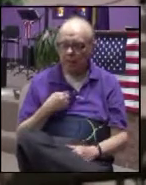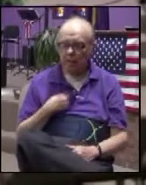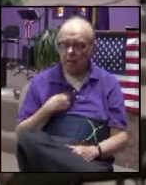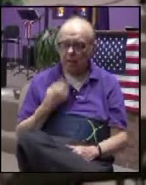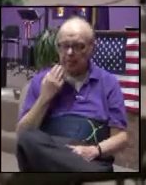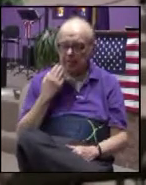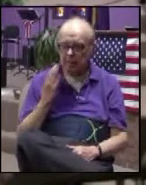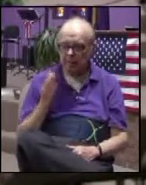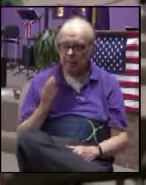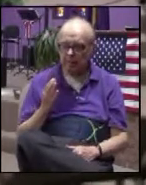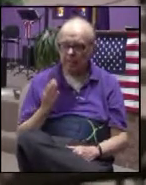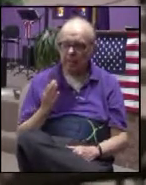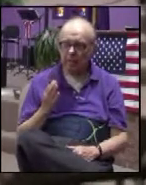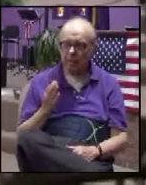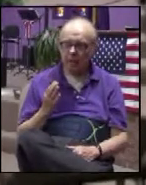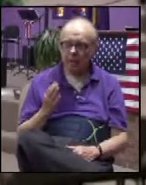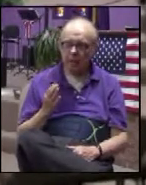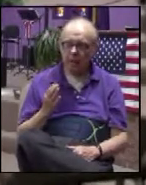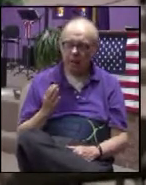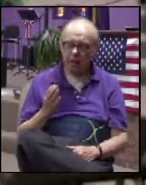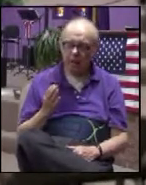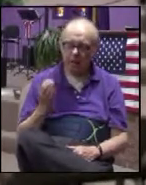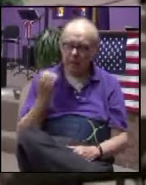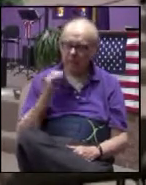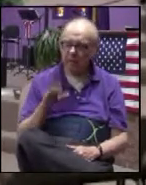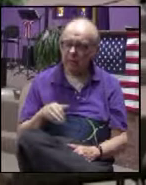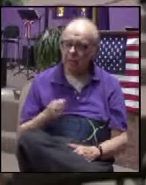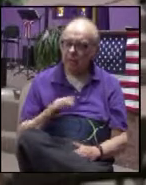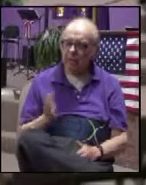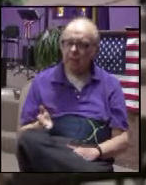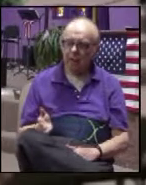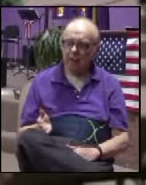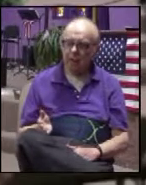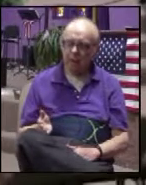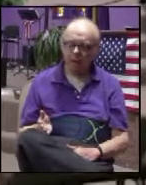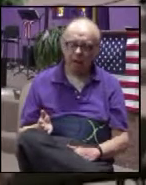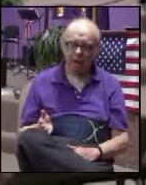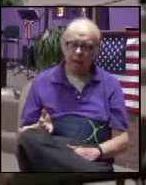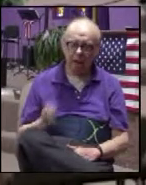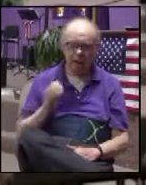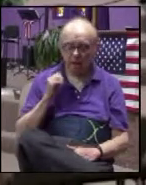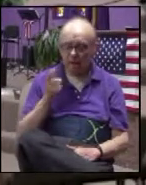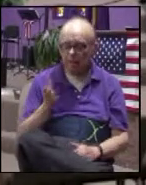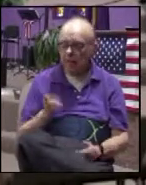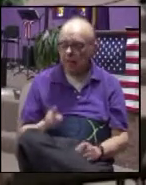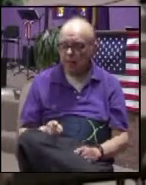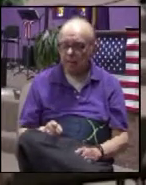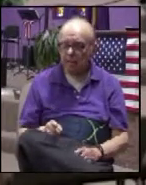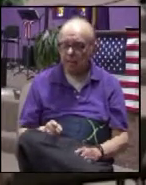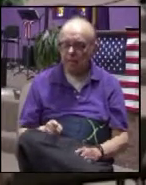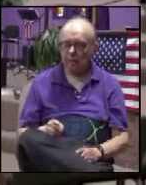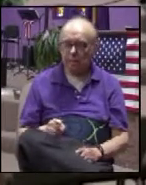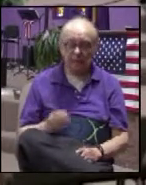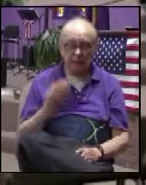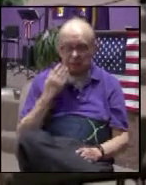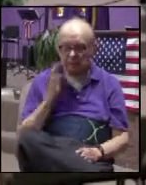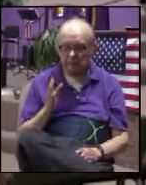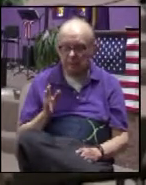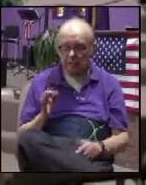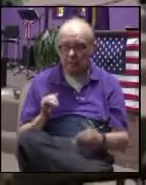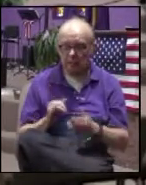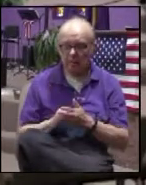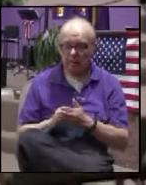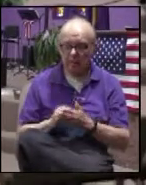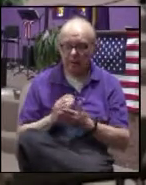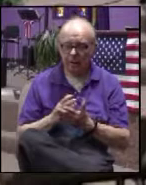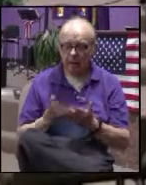know if I was going to live or die. I did not know if tomorrow was going to come. I had no clue that there was